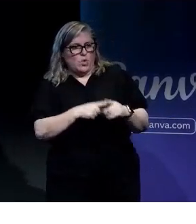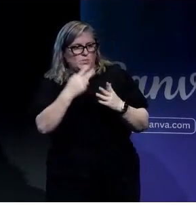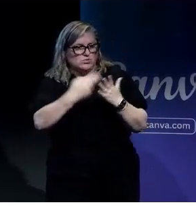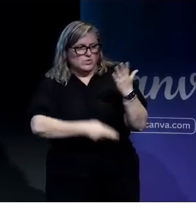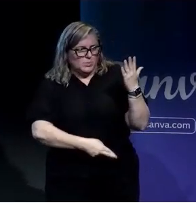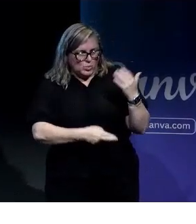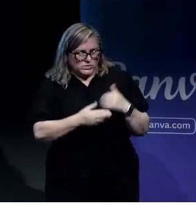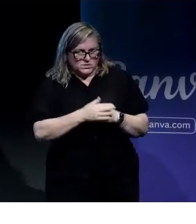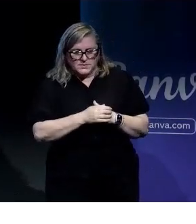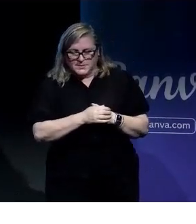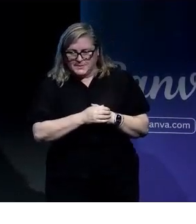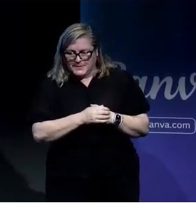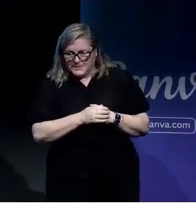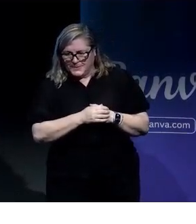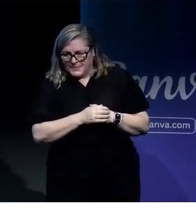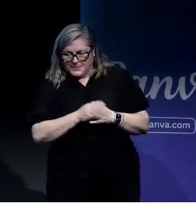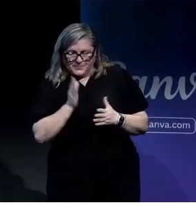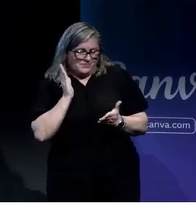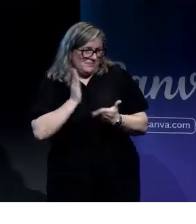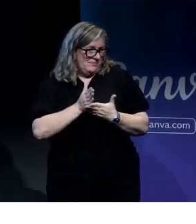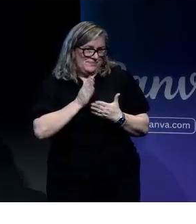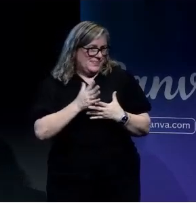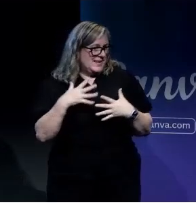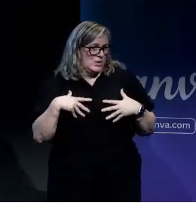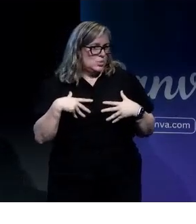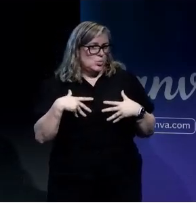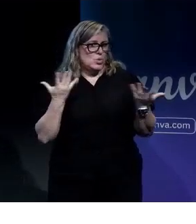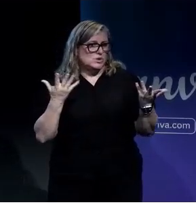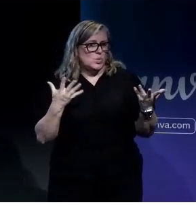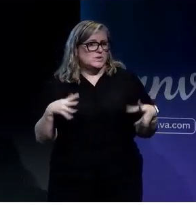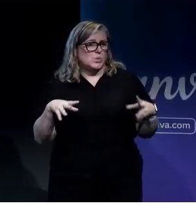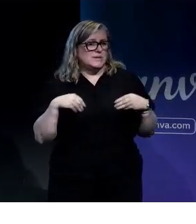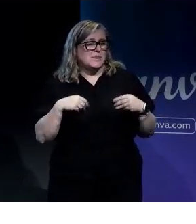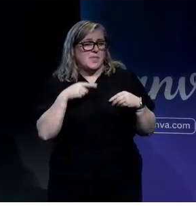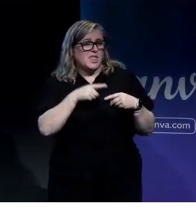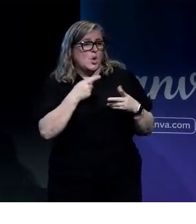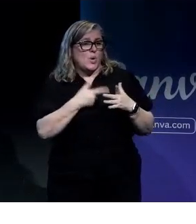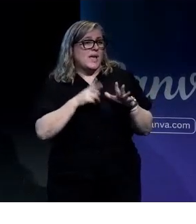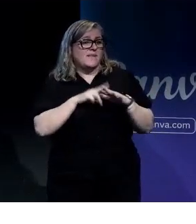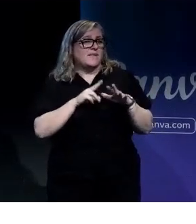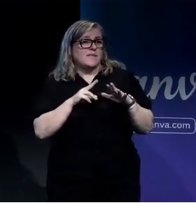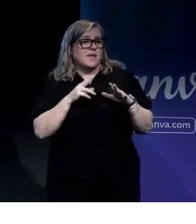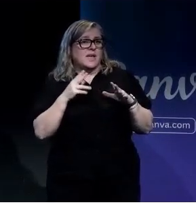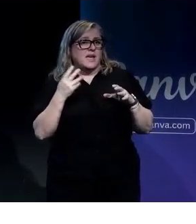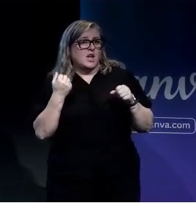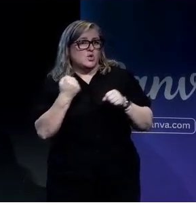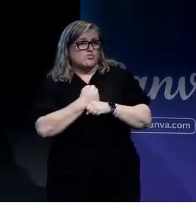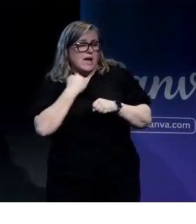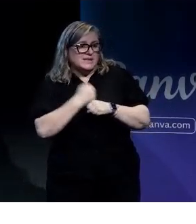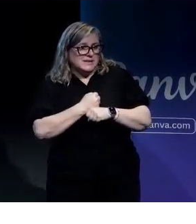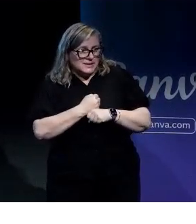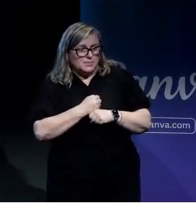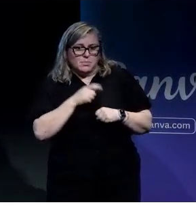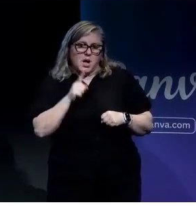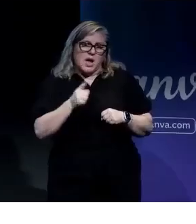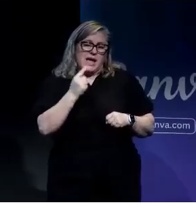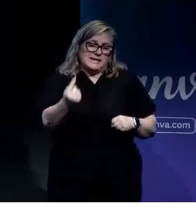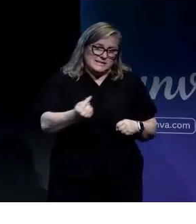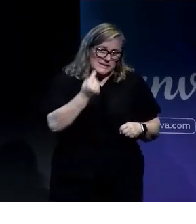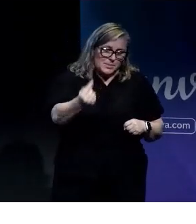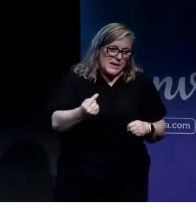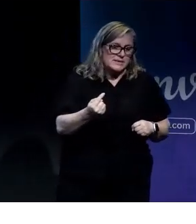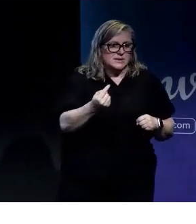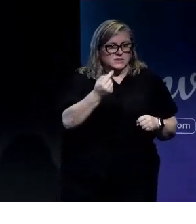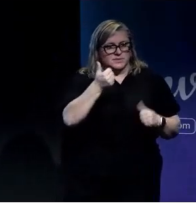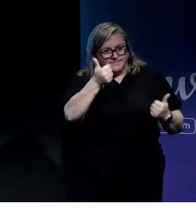Again, we generally you don't want to accept those unless they're created by an independent, reputable third party. It's clear